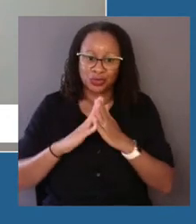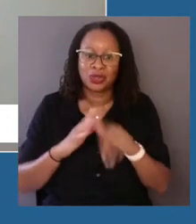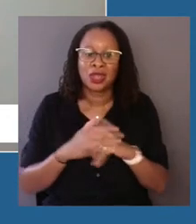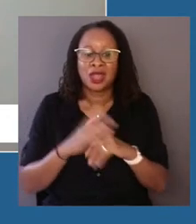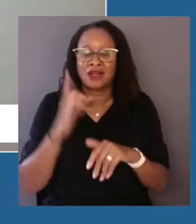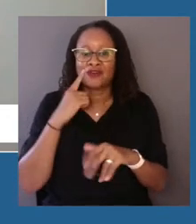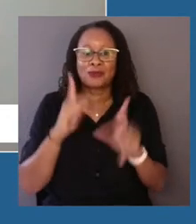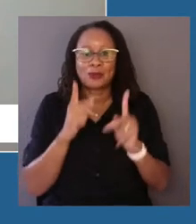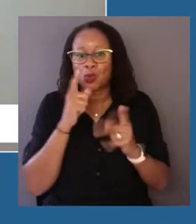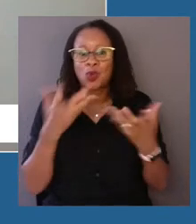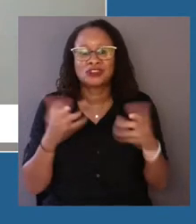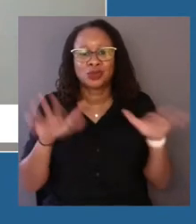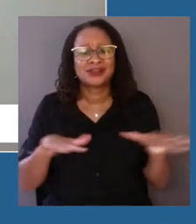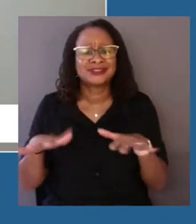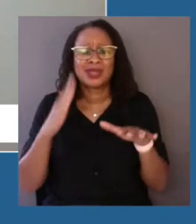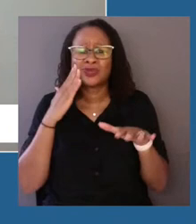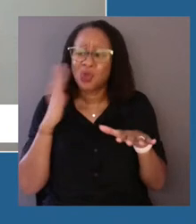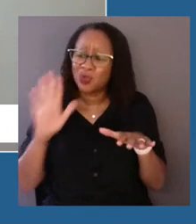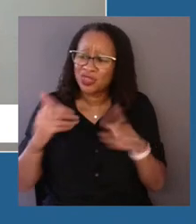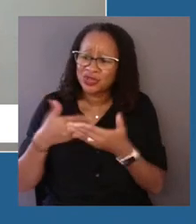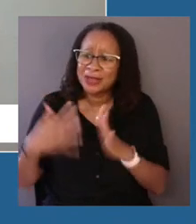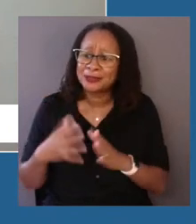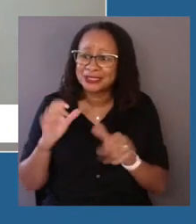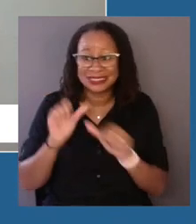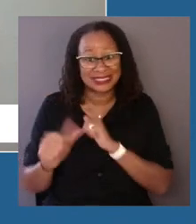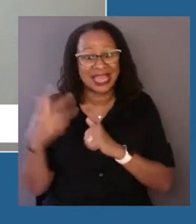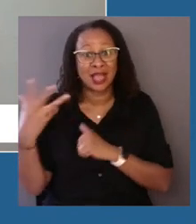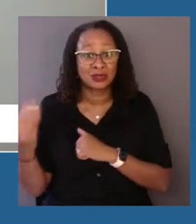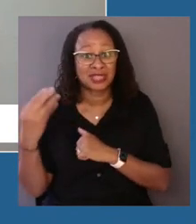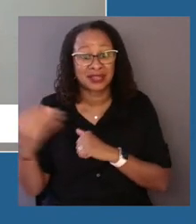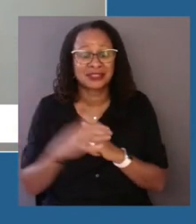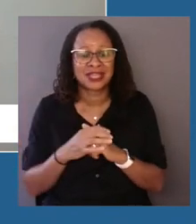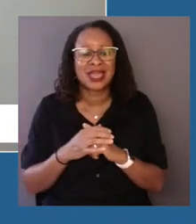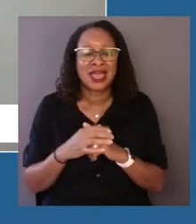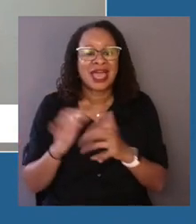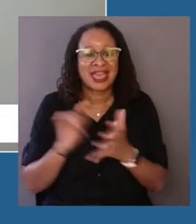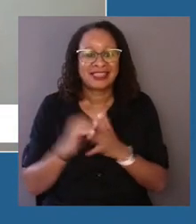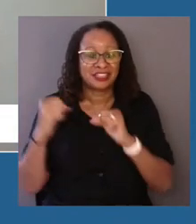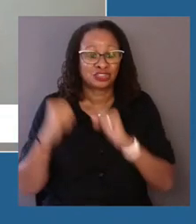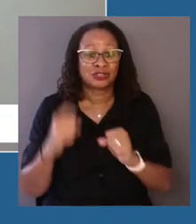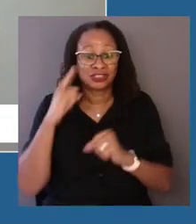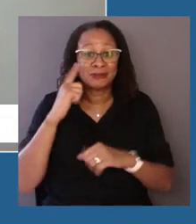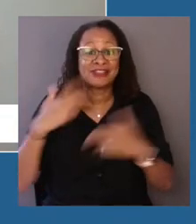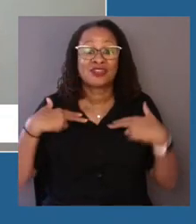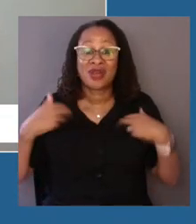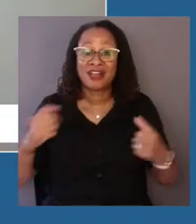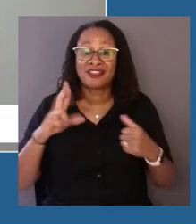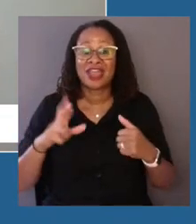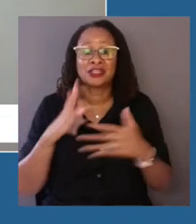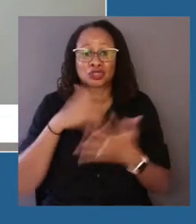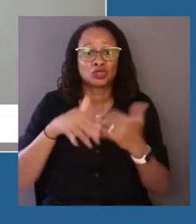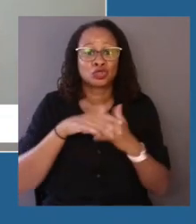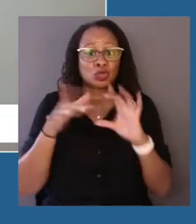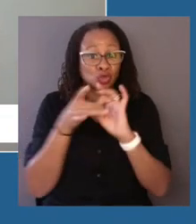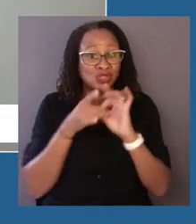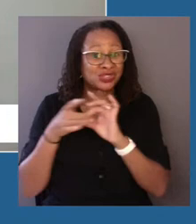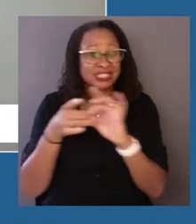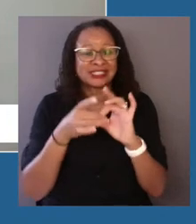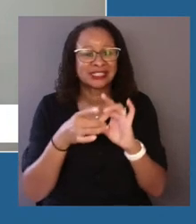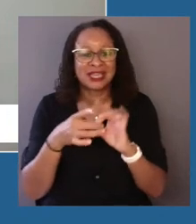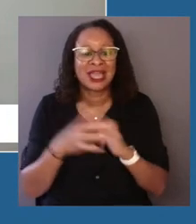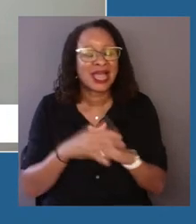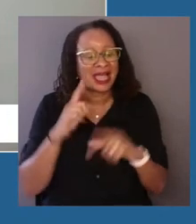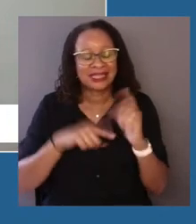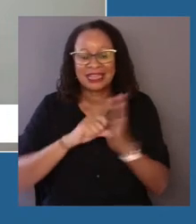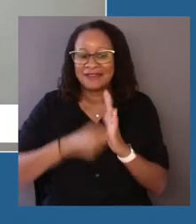out and know their neighbors and spend time outside, which in turn strengthens mental health and social cohesion. I can't repeat enough that we